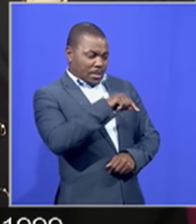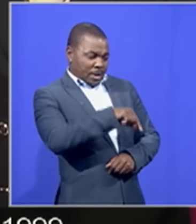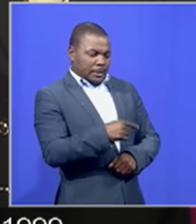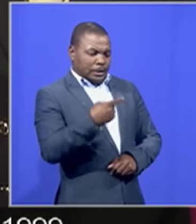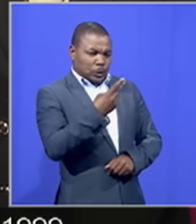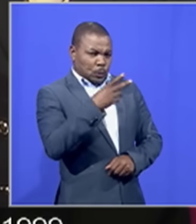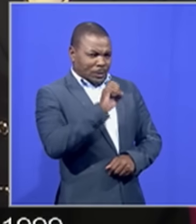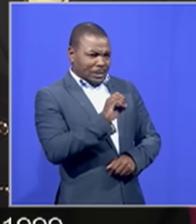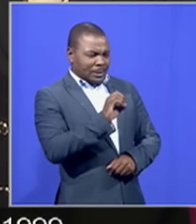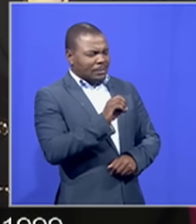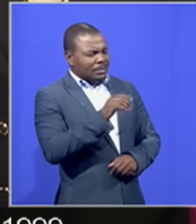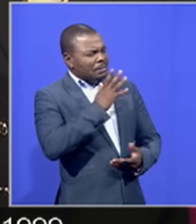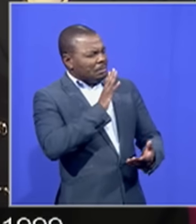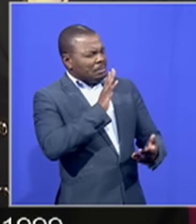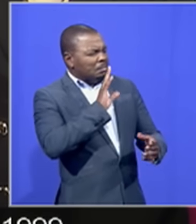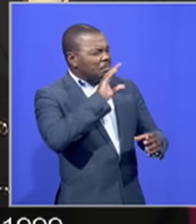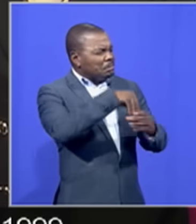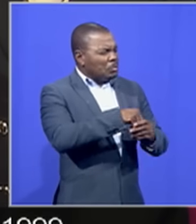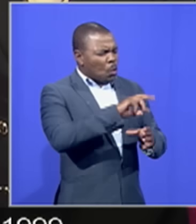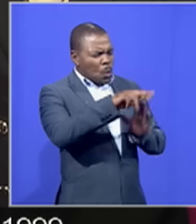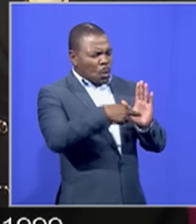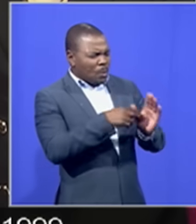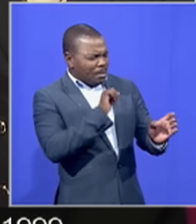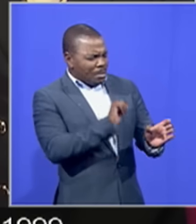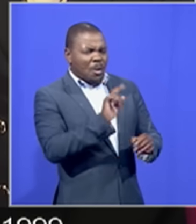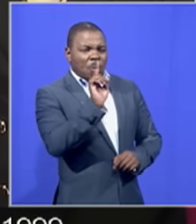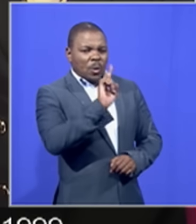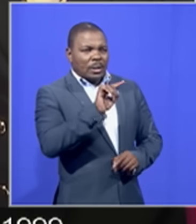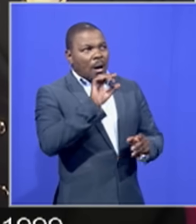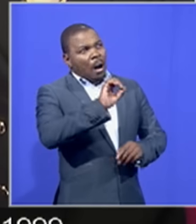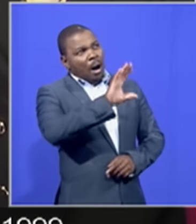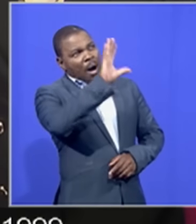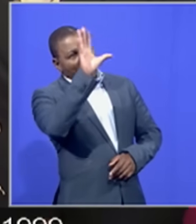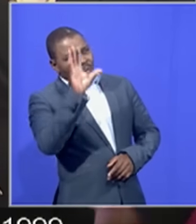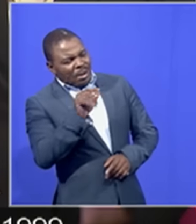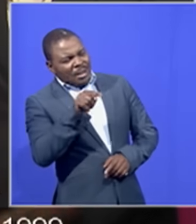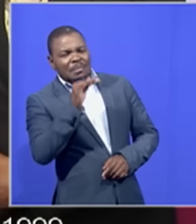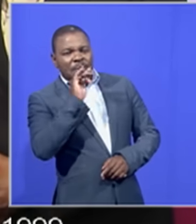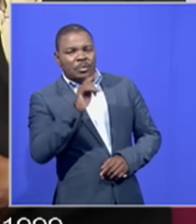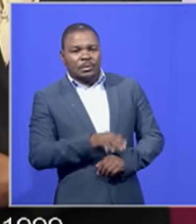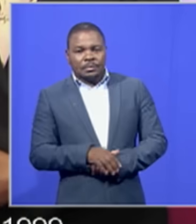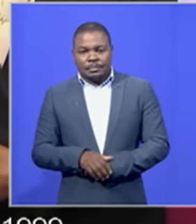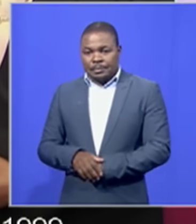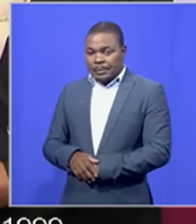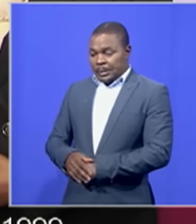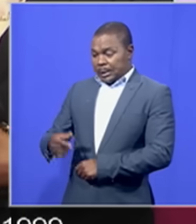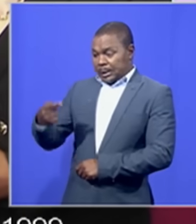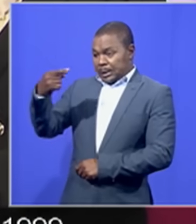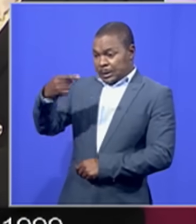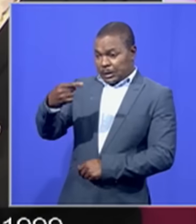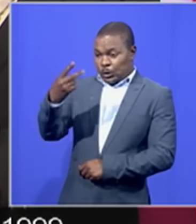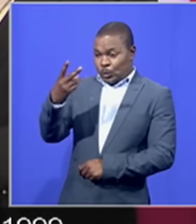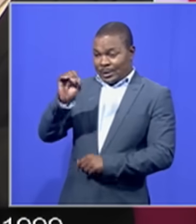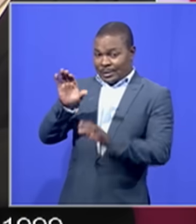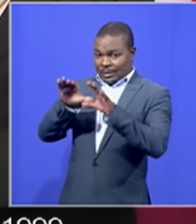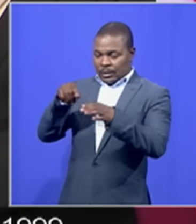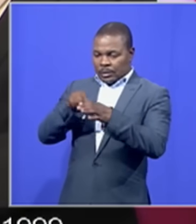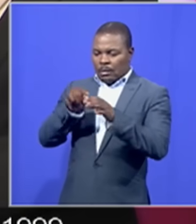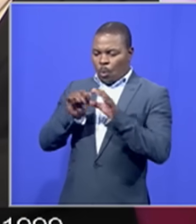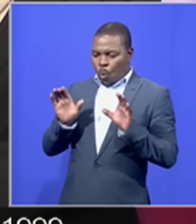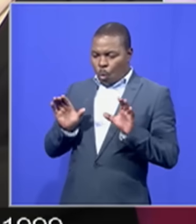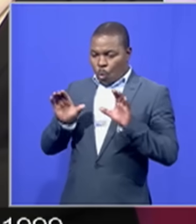G20 ke eng le gore se kaya eng go Afrika ka kakaretso. G20 ke sehlopha sa dinaga tse ileng